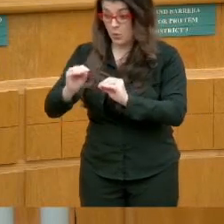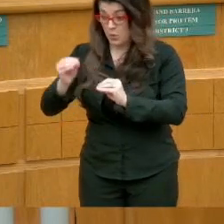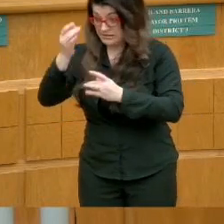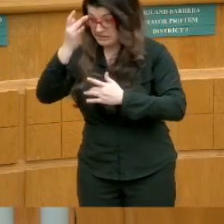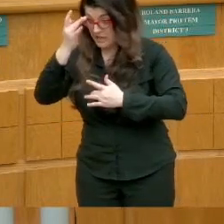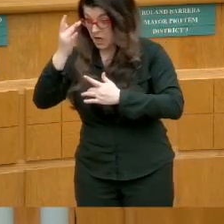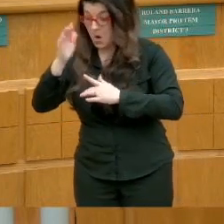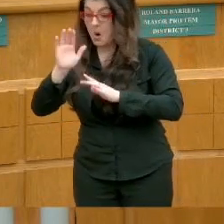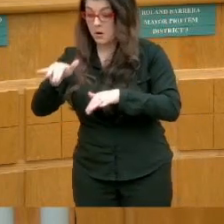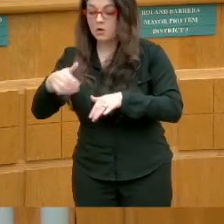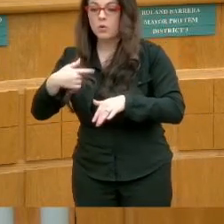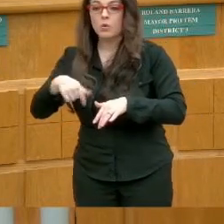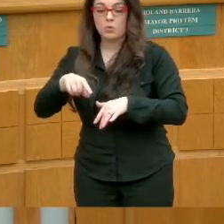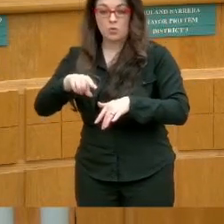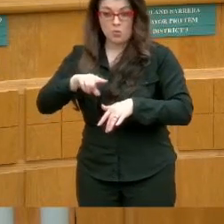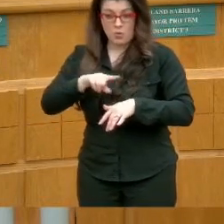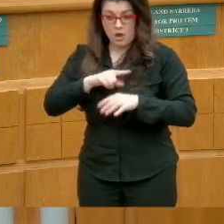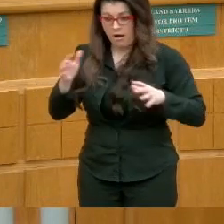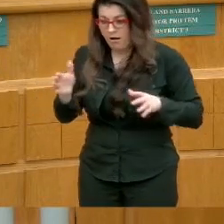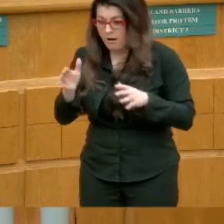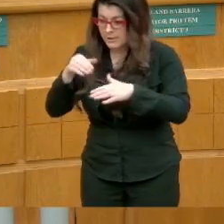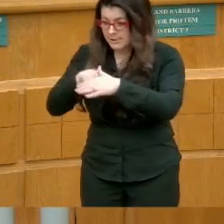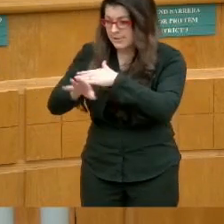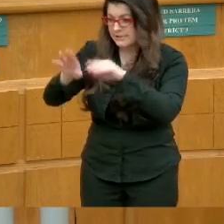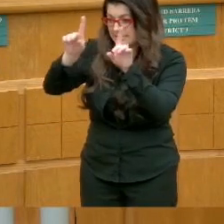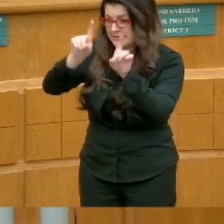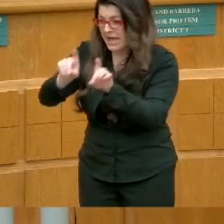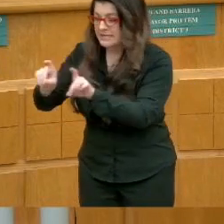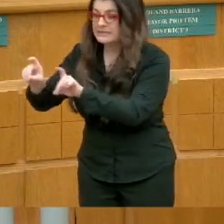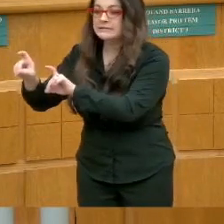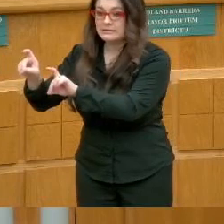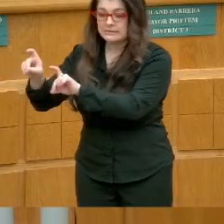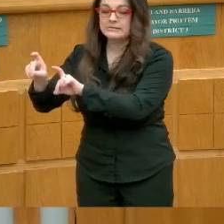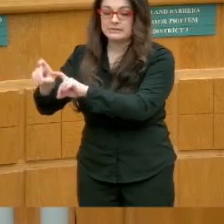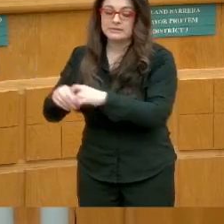are testing at these facilities.